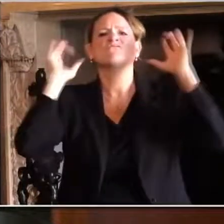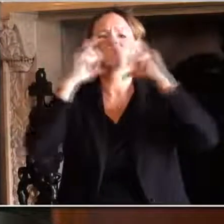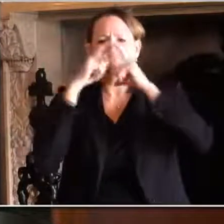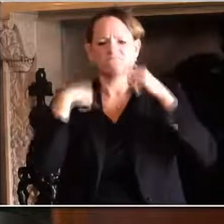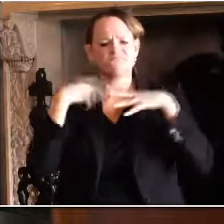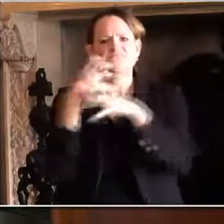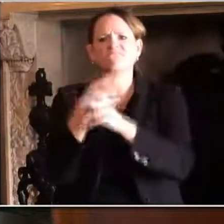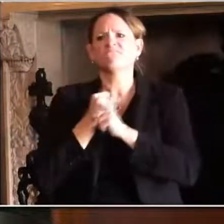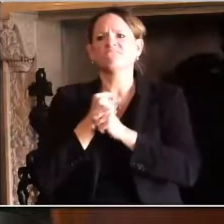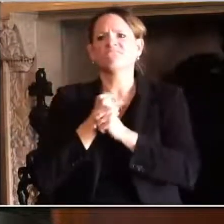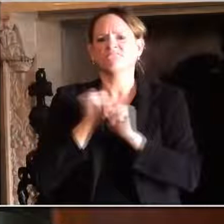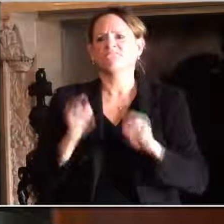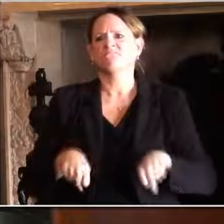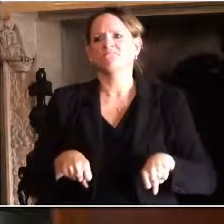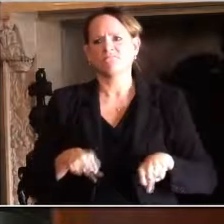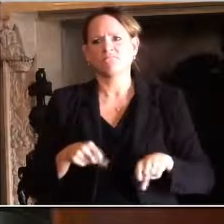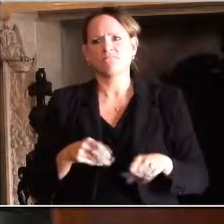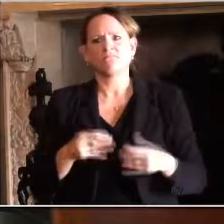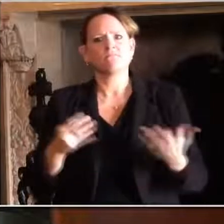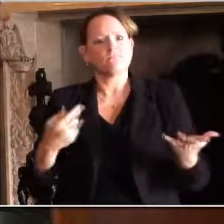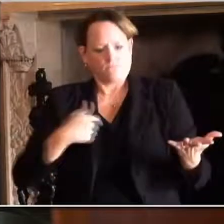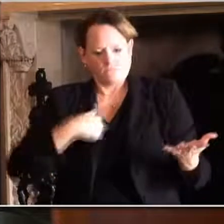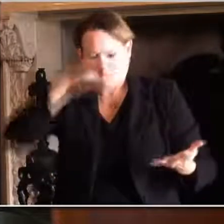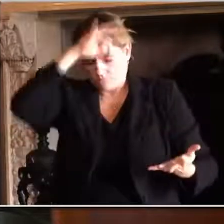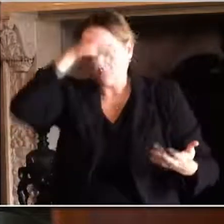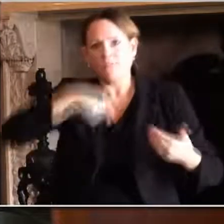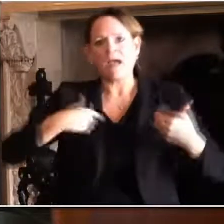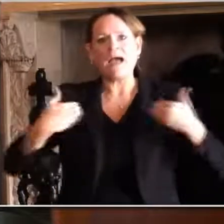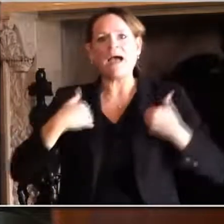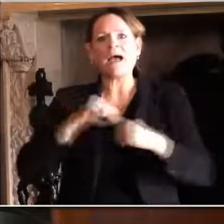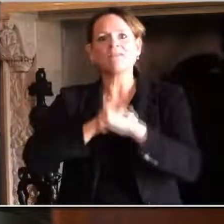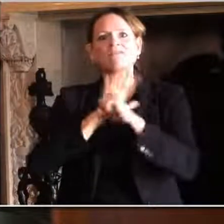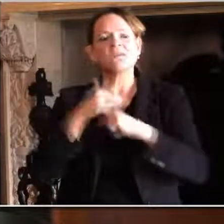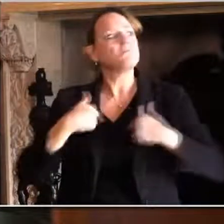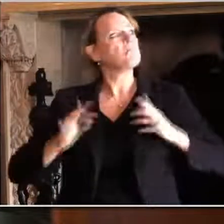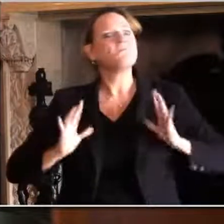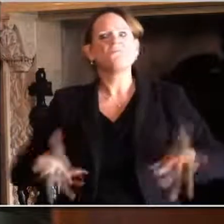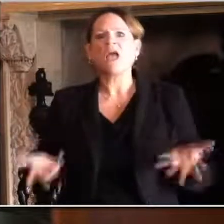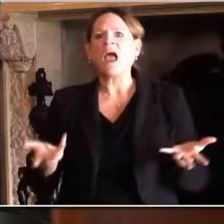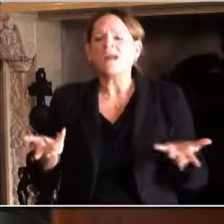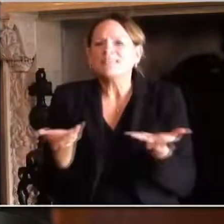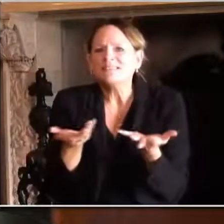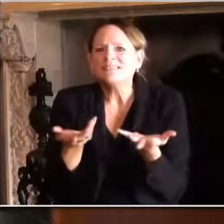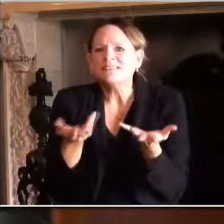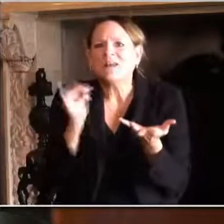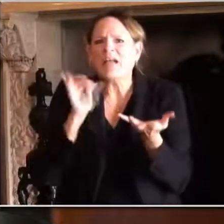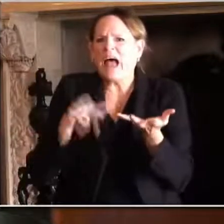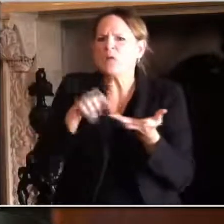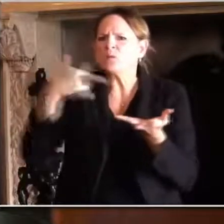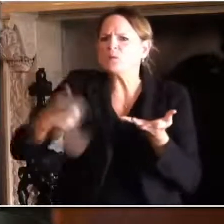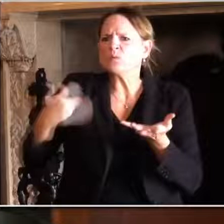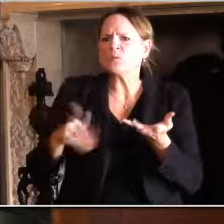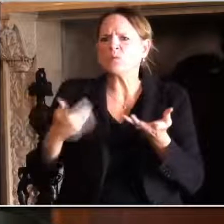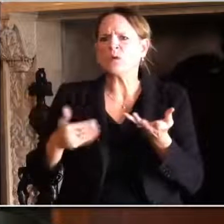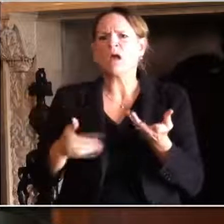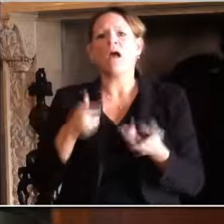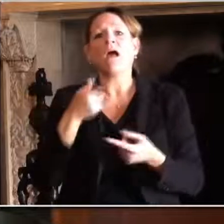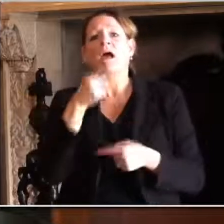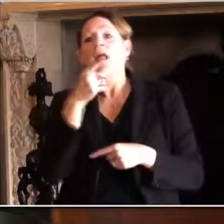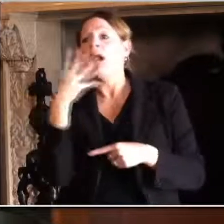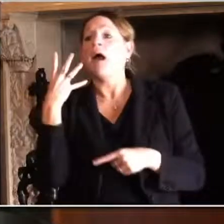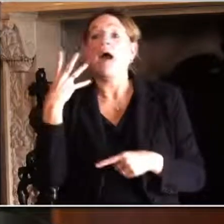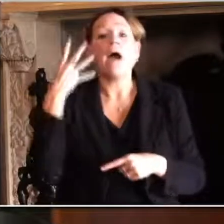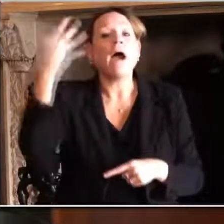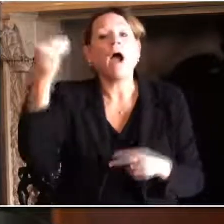you are contagious before experiencing symptoms. So if you interact with people in your community, you could contribute to the